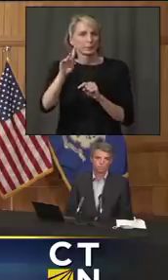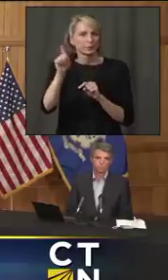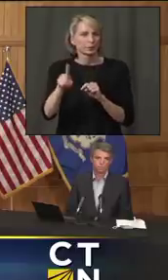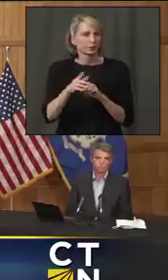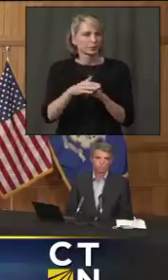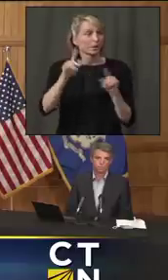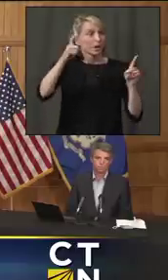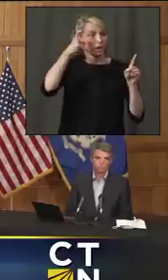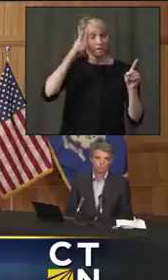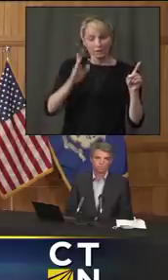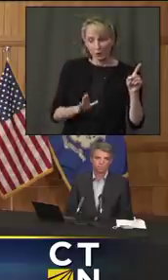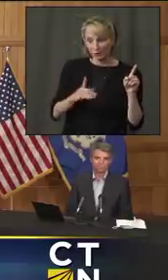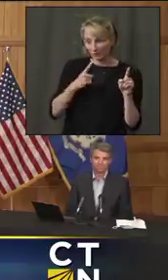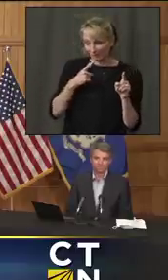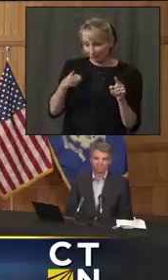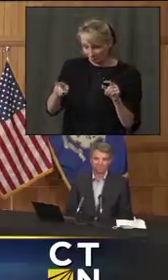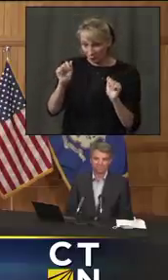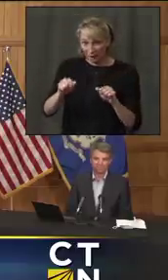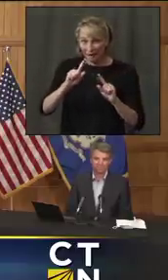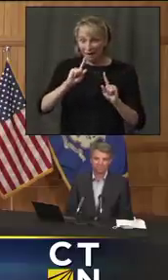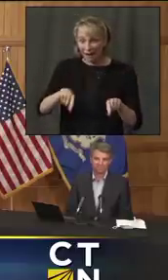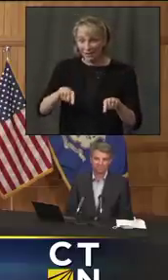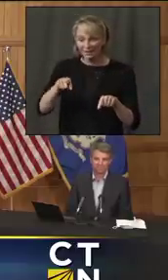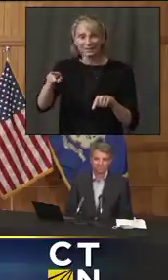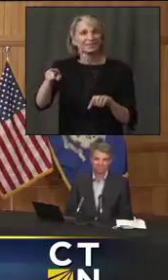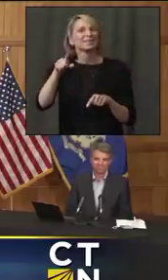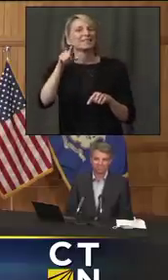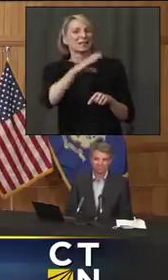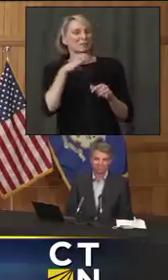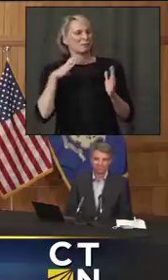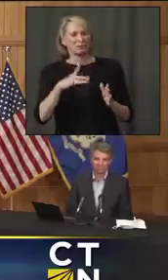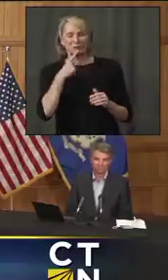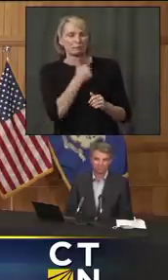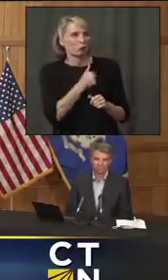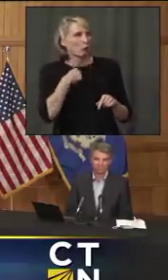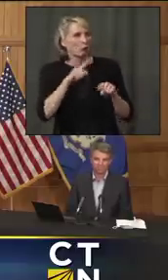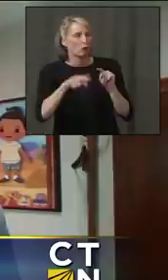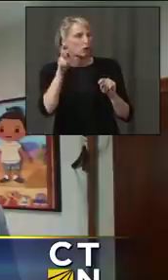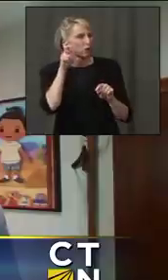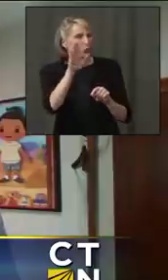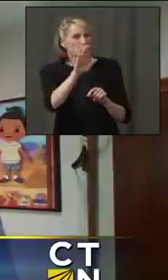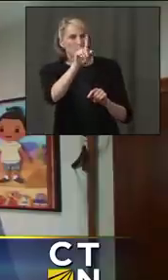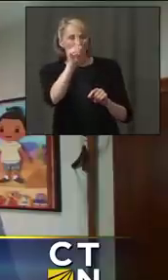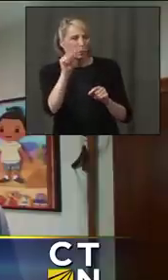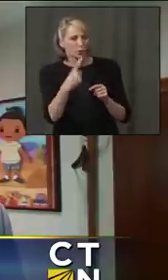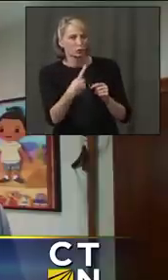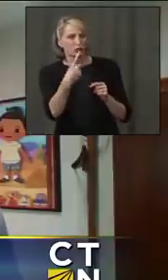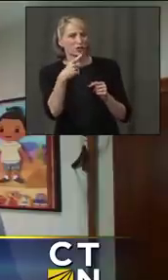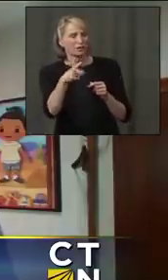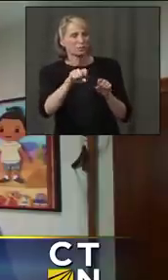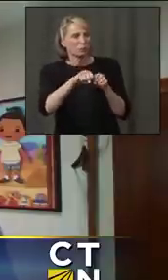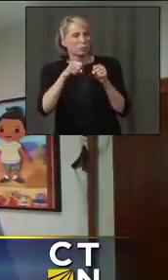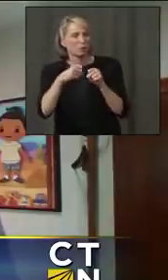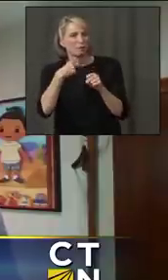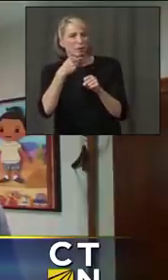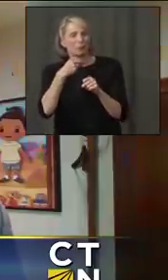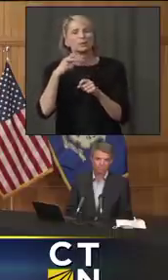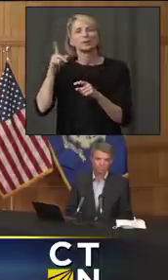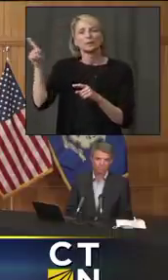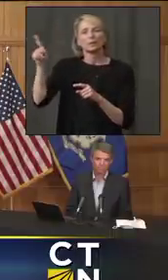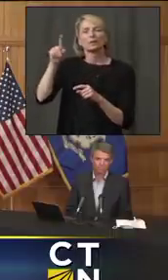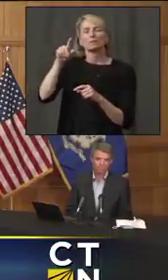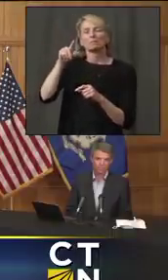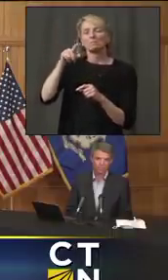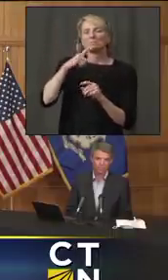All right, you got that, Miguel. I'm sorry, I couldn't hear the question. It broke up. We will come back around.